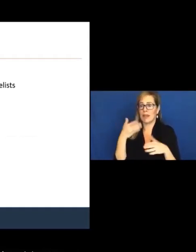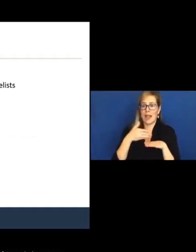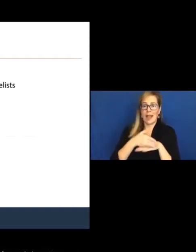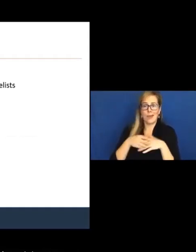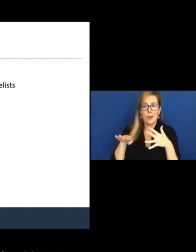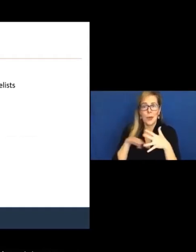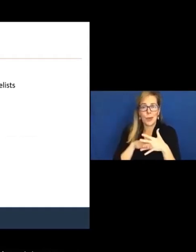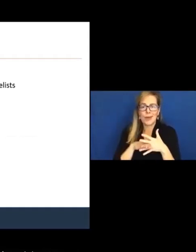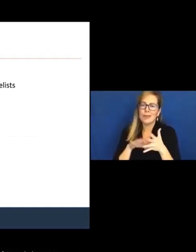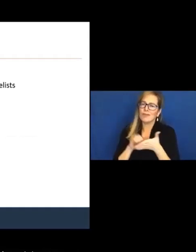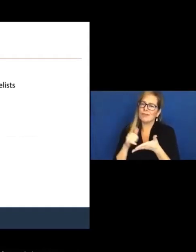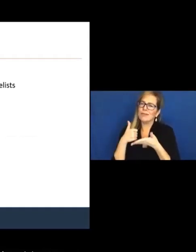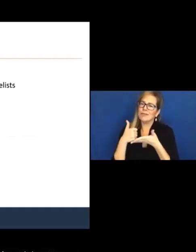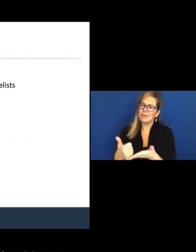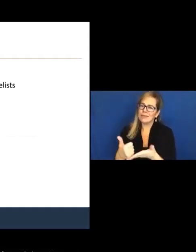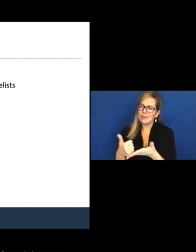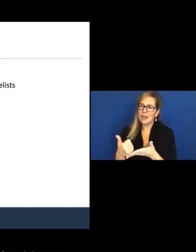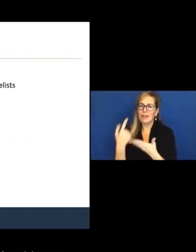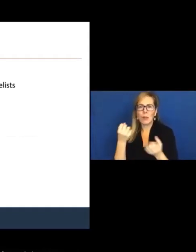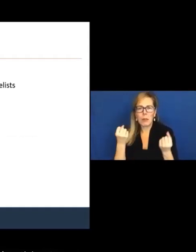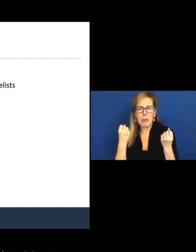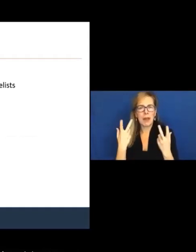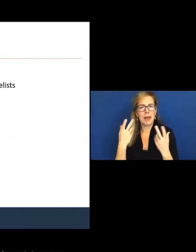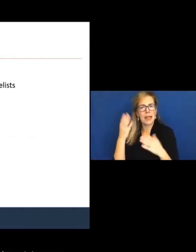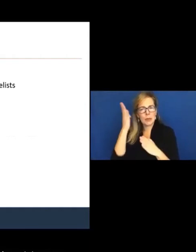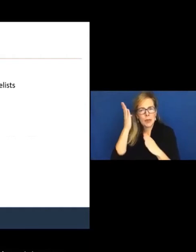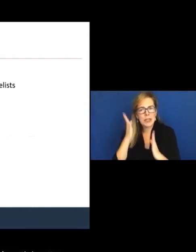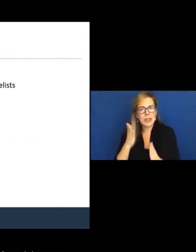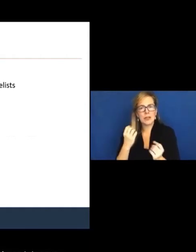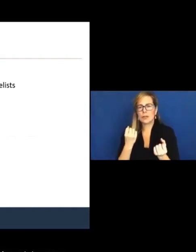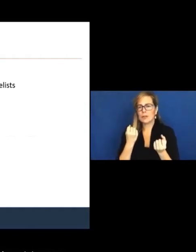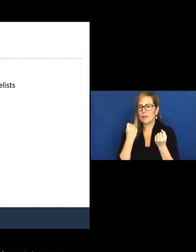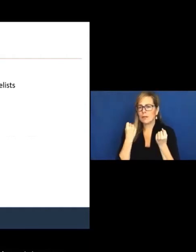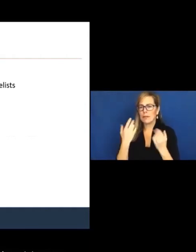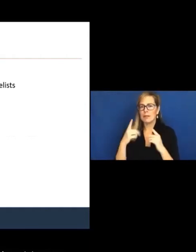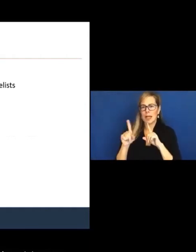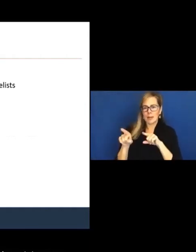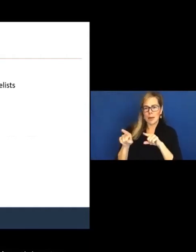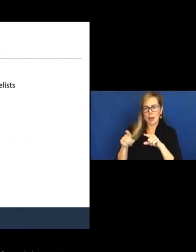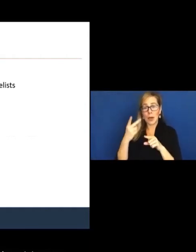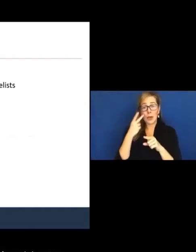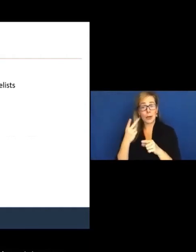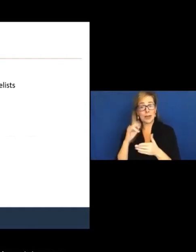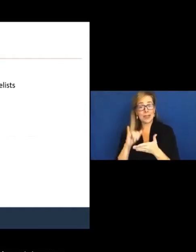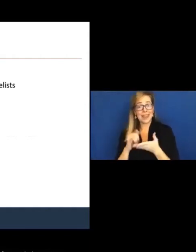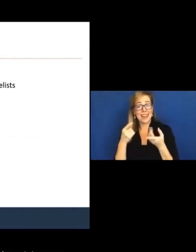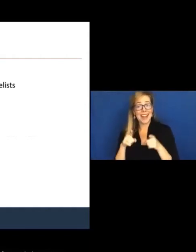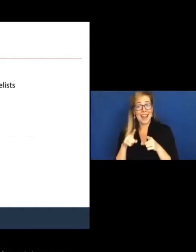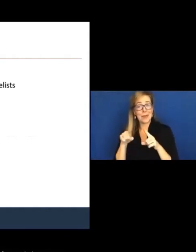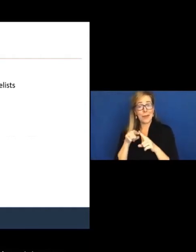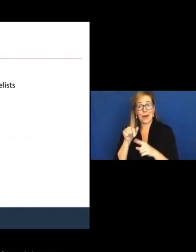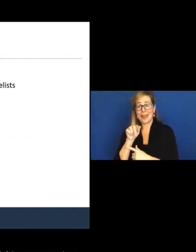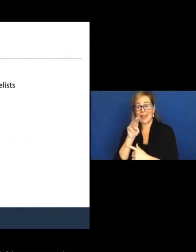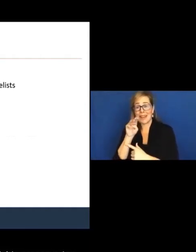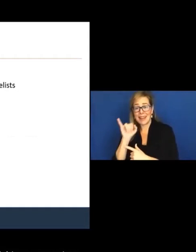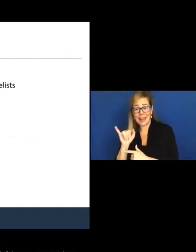are multiple presenters and participants. You'll see this in action when Amy and